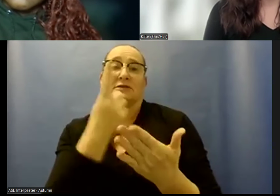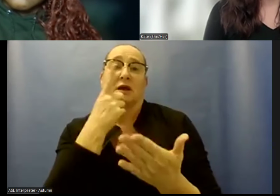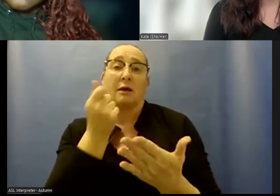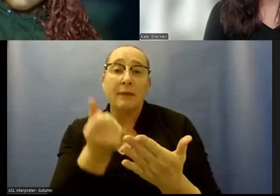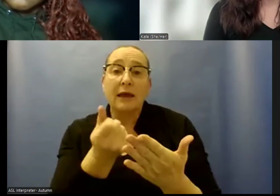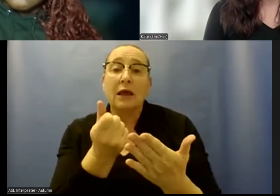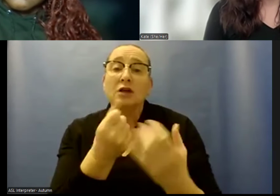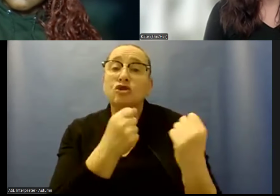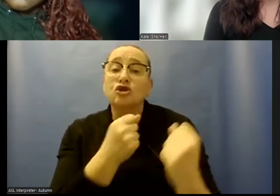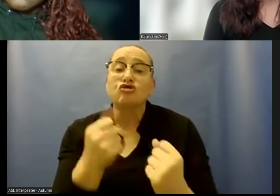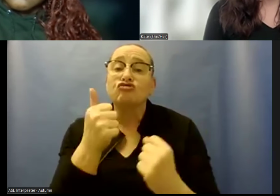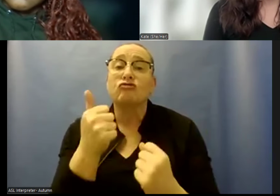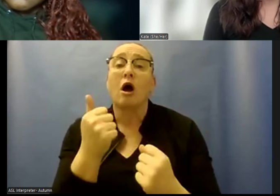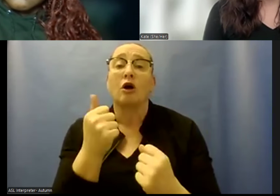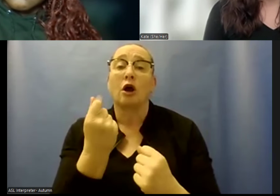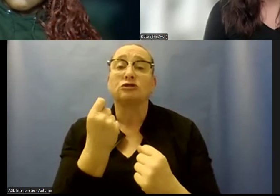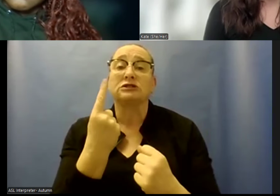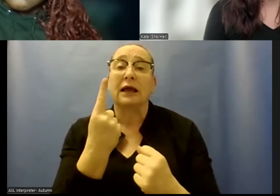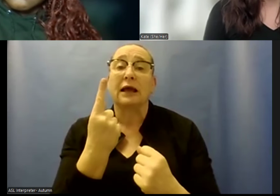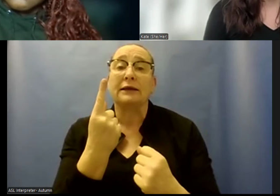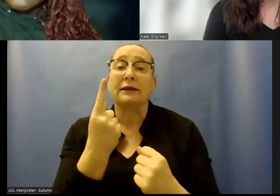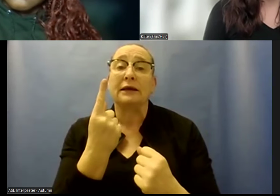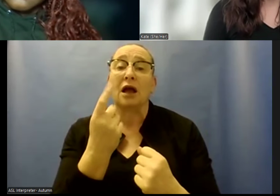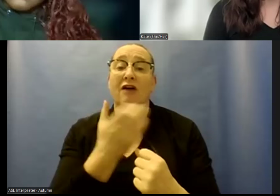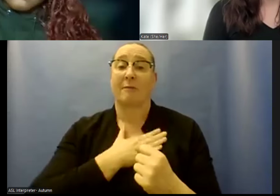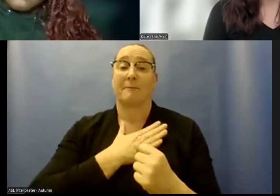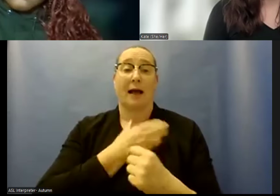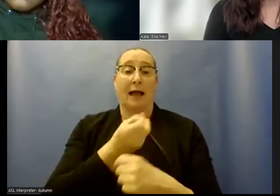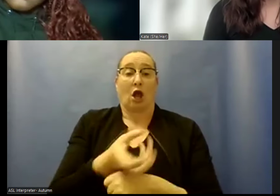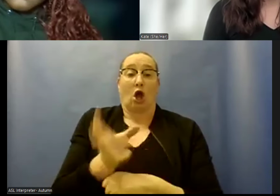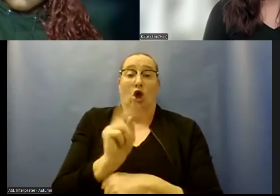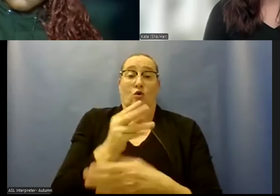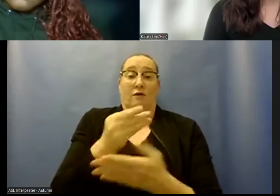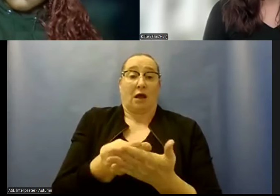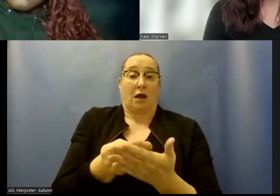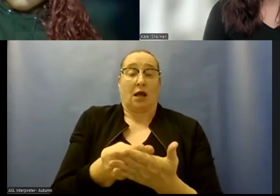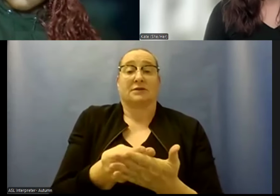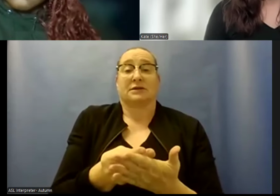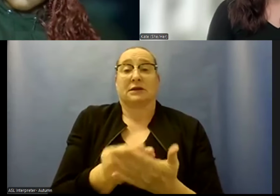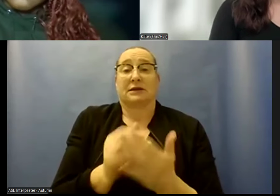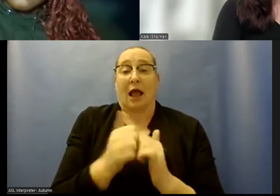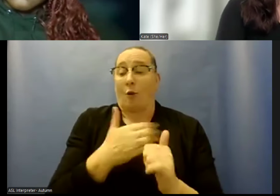stronger understanding that I have of my own finances and of how